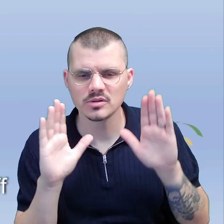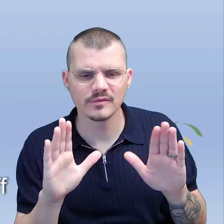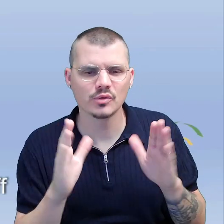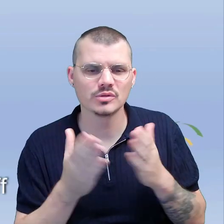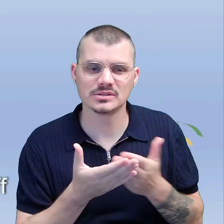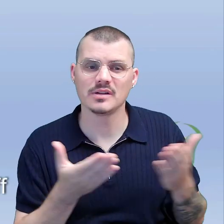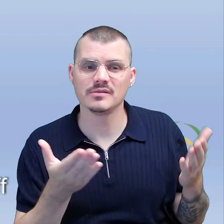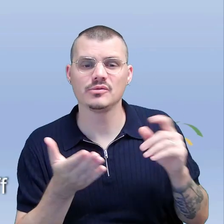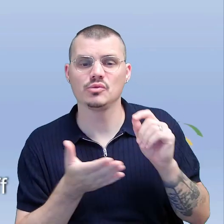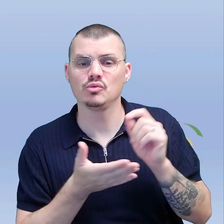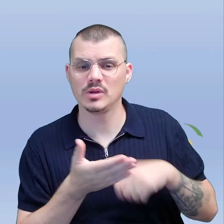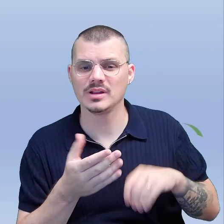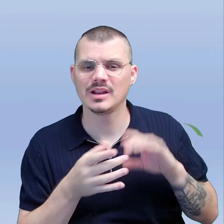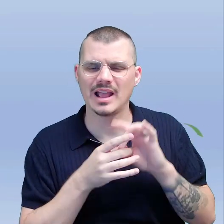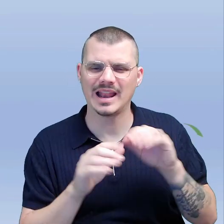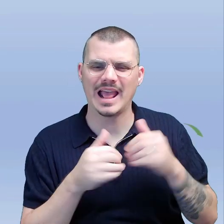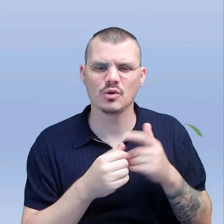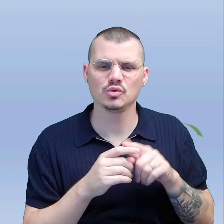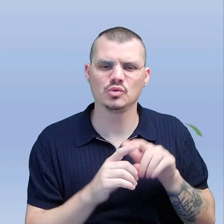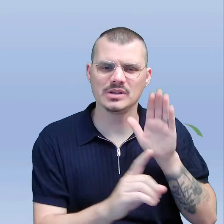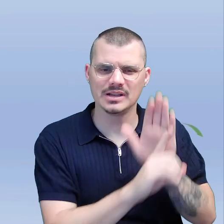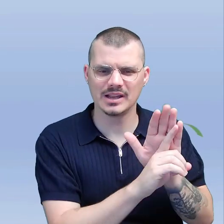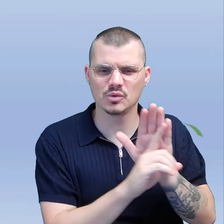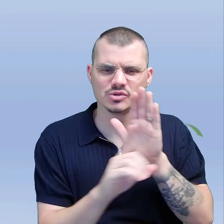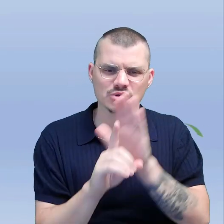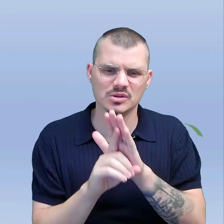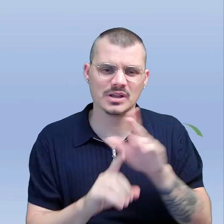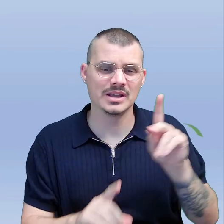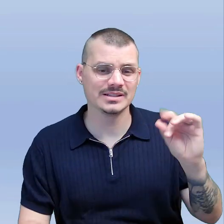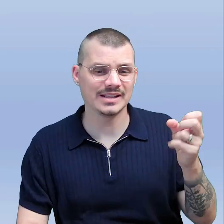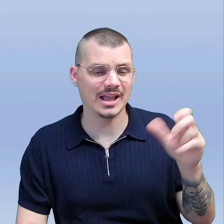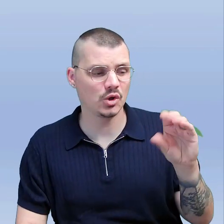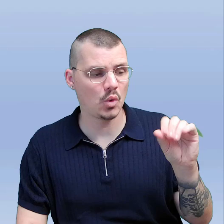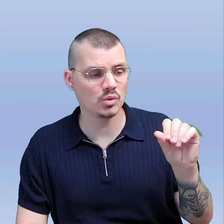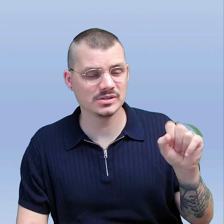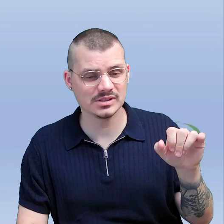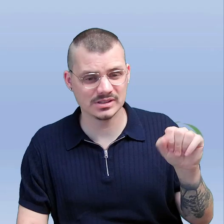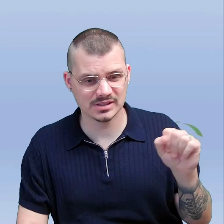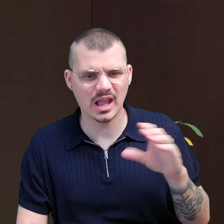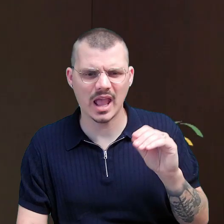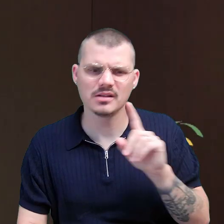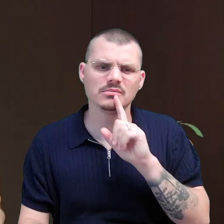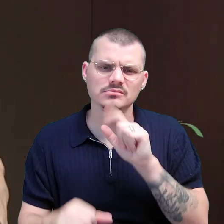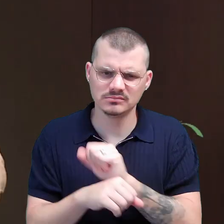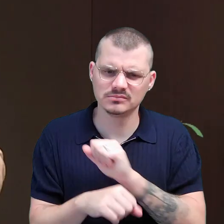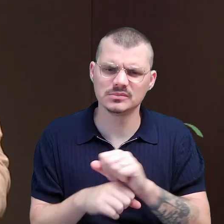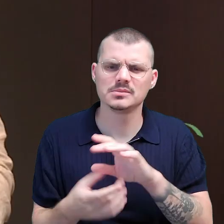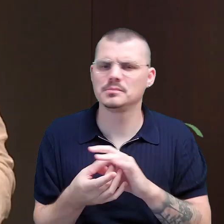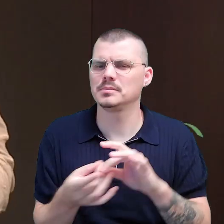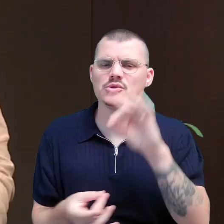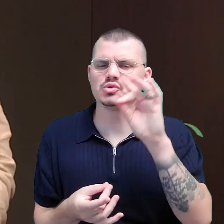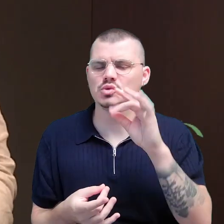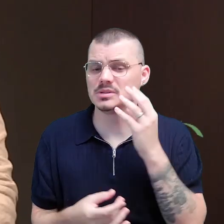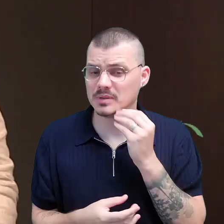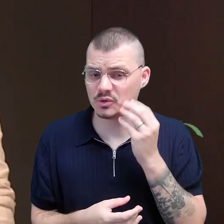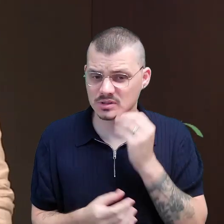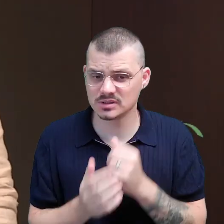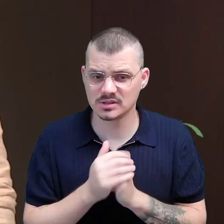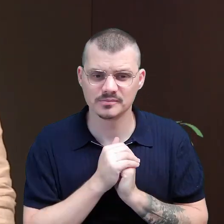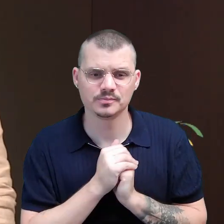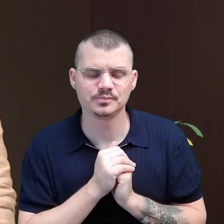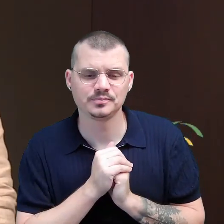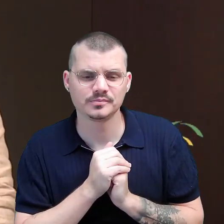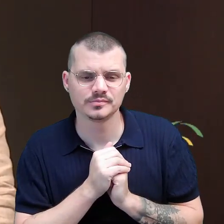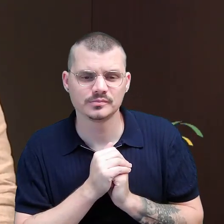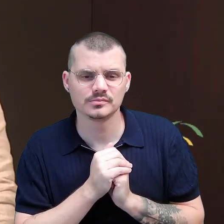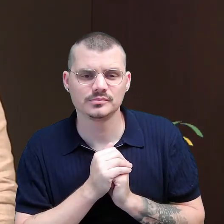some wonderful stuff written on how to distinguish between psychosis and authentic spiritual